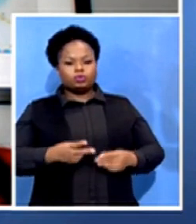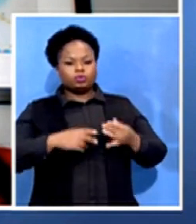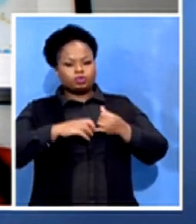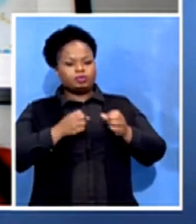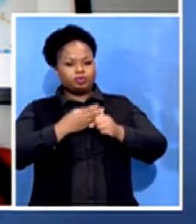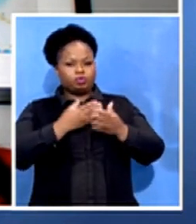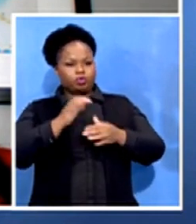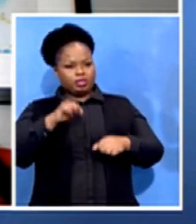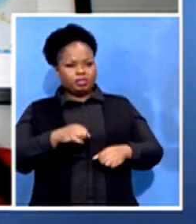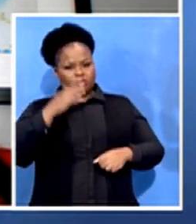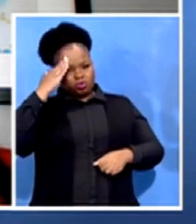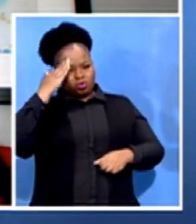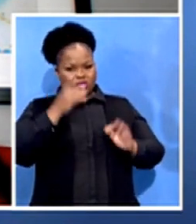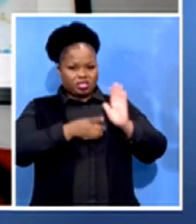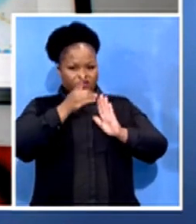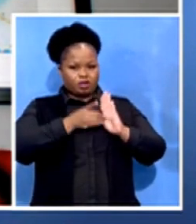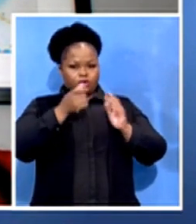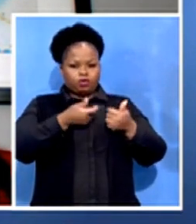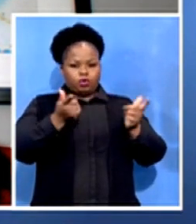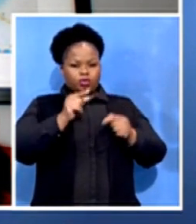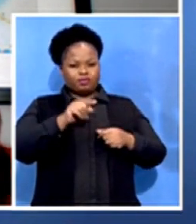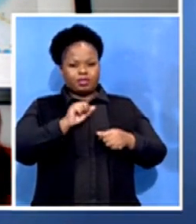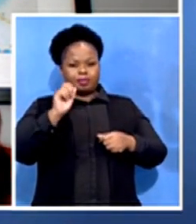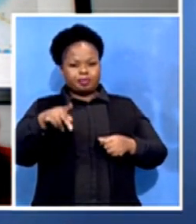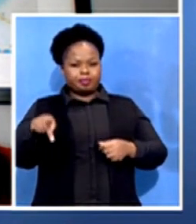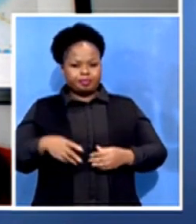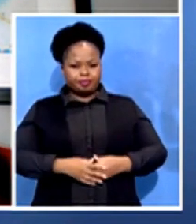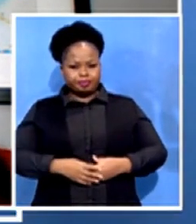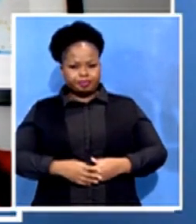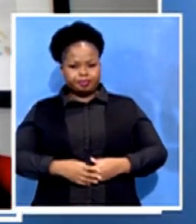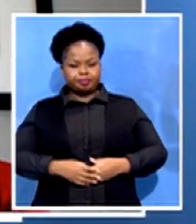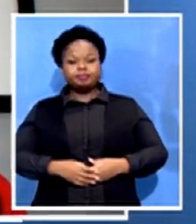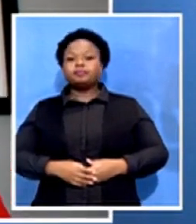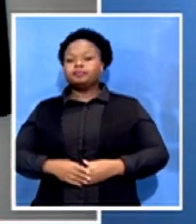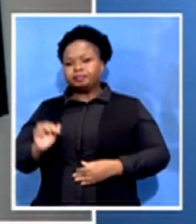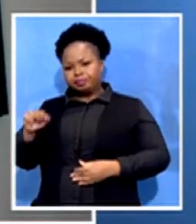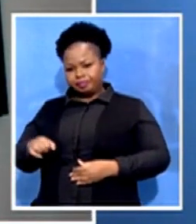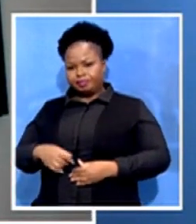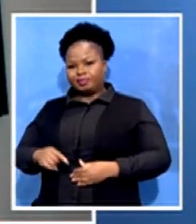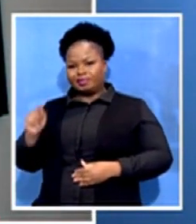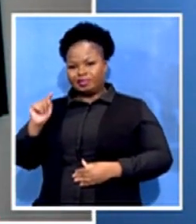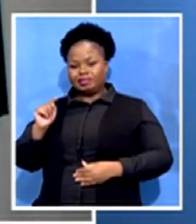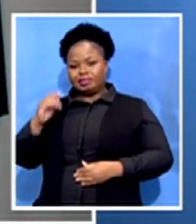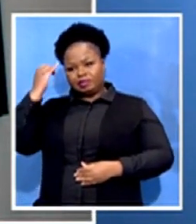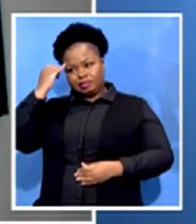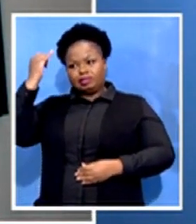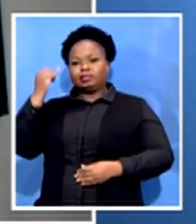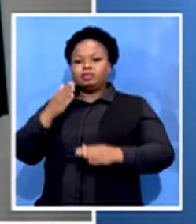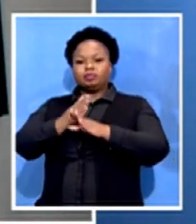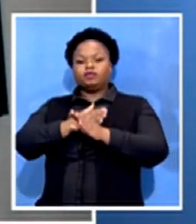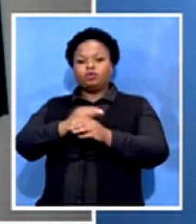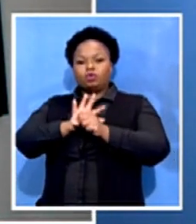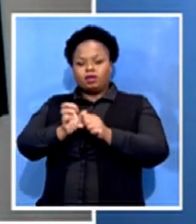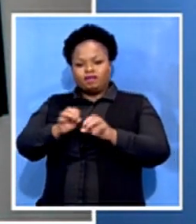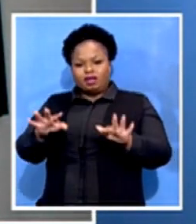of such an app? Yeah. So, Blaine, this was actually an idea before COVID hit, funny enough. Obviously, we had